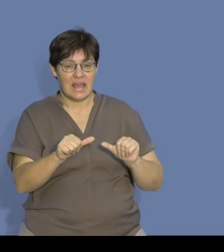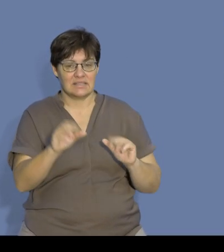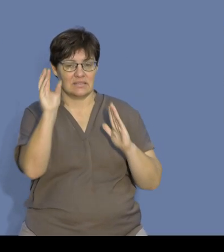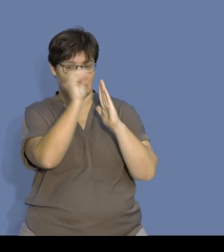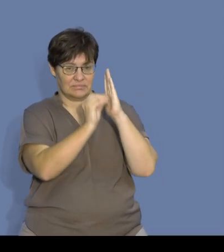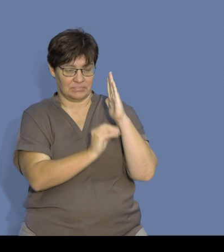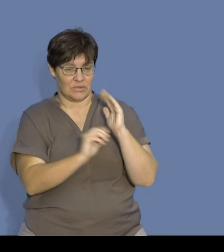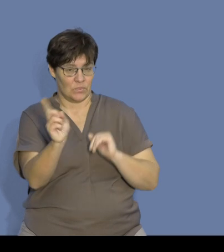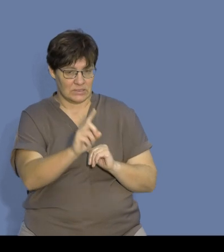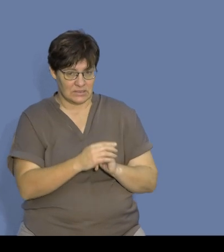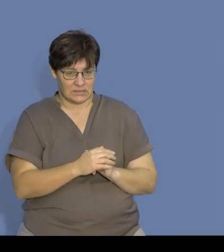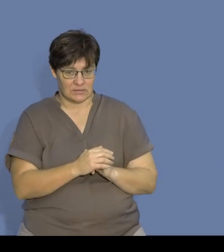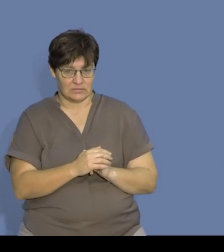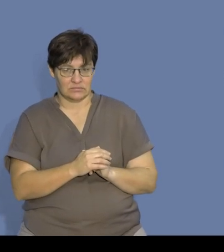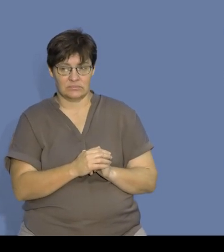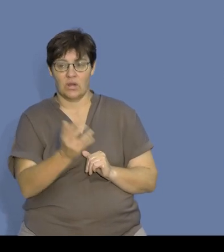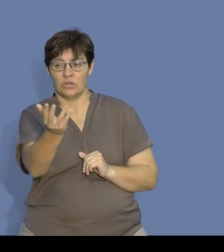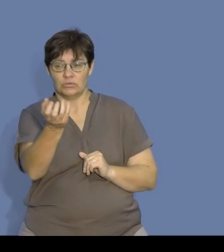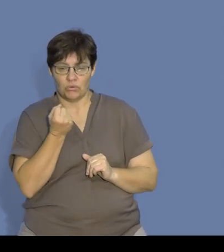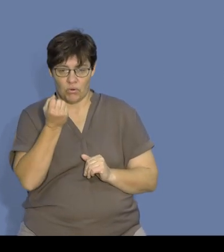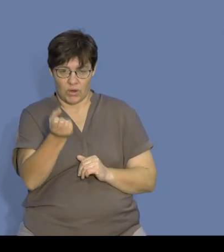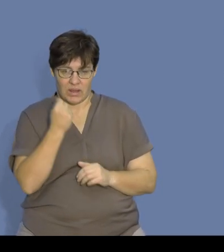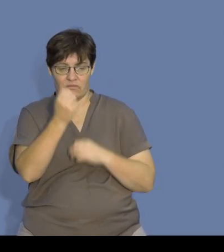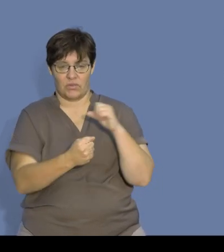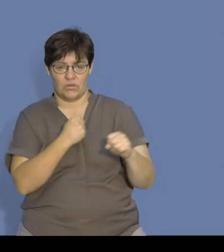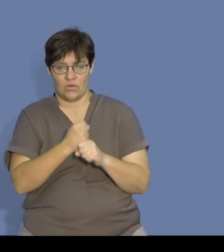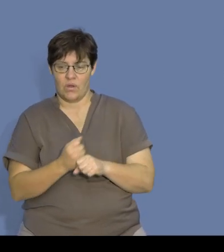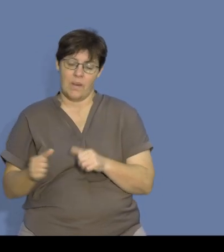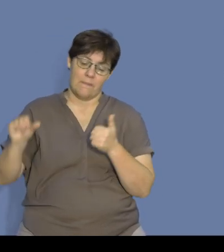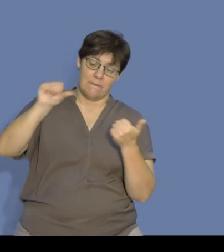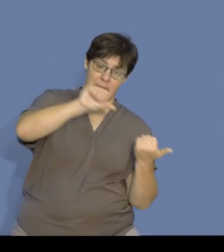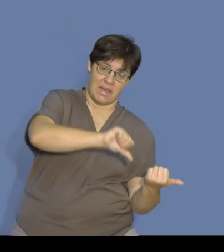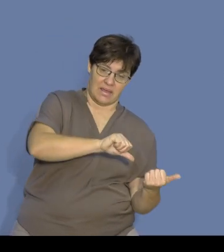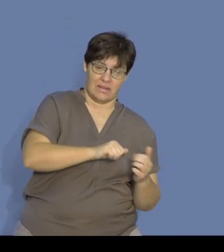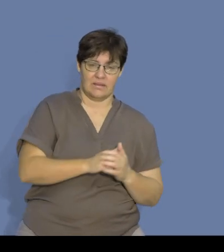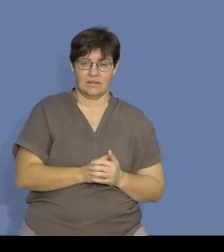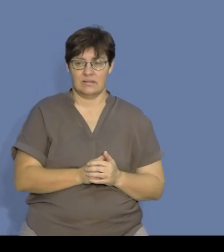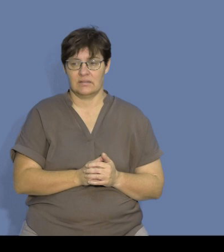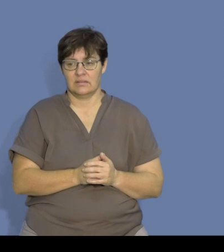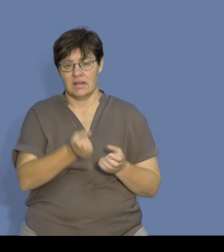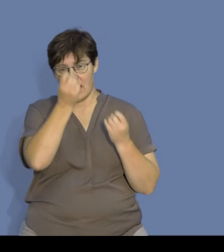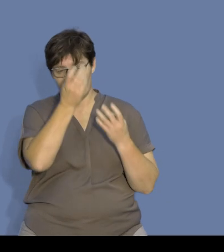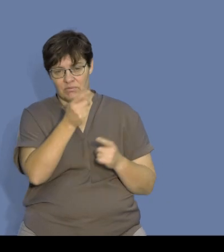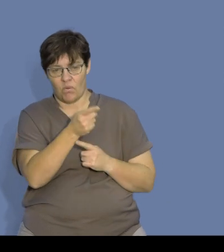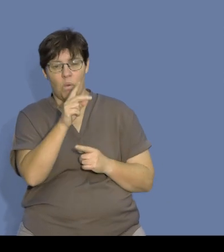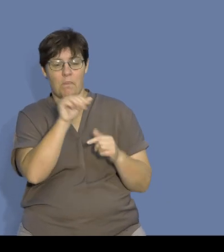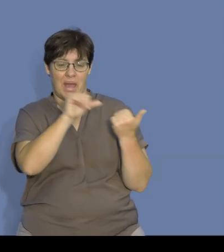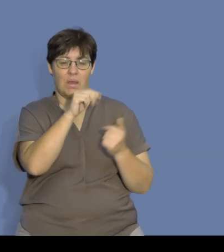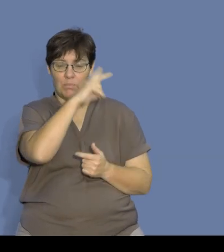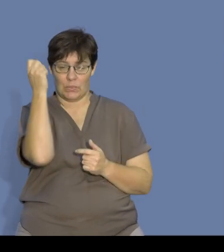the next bit that we now need to fill in is drawings for the year. So I just want to quickly go back